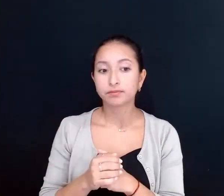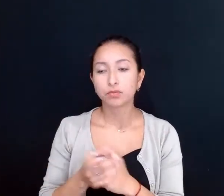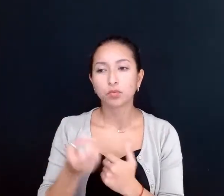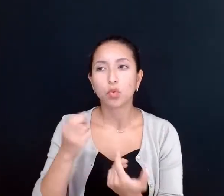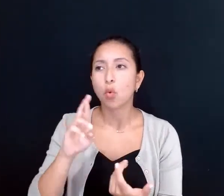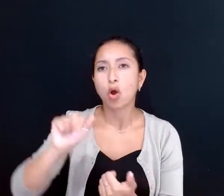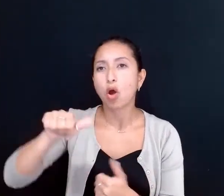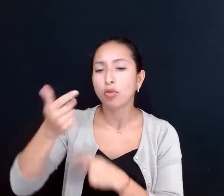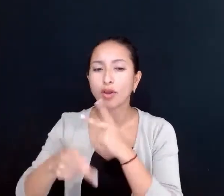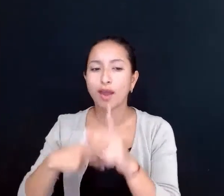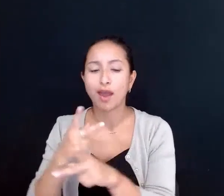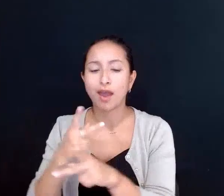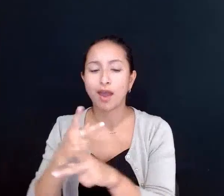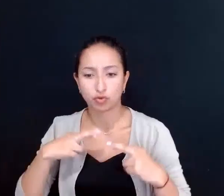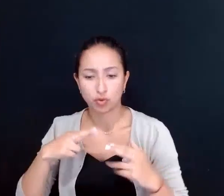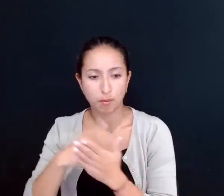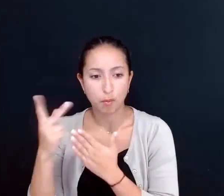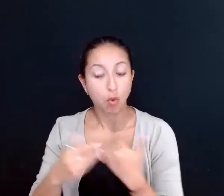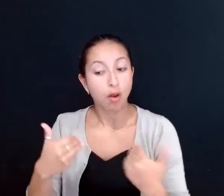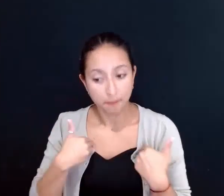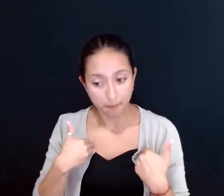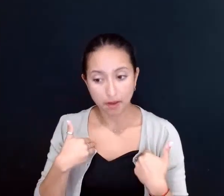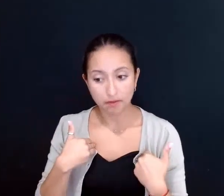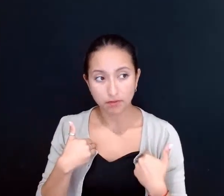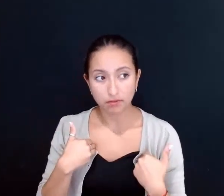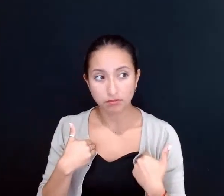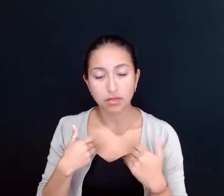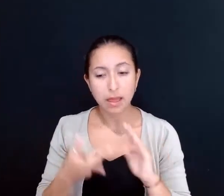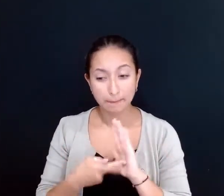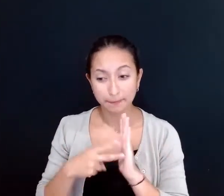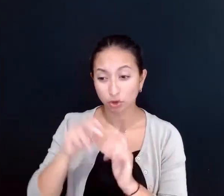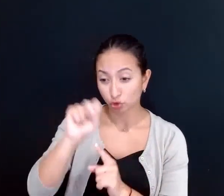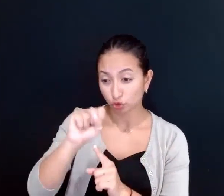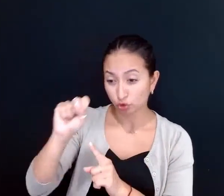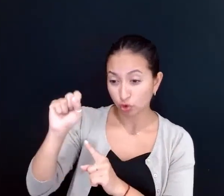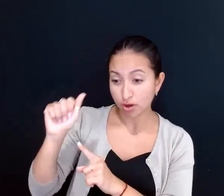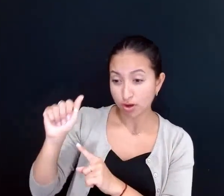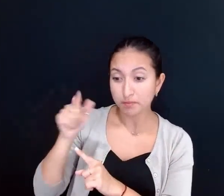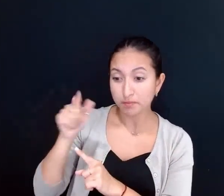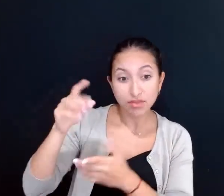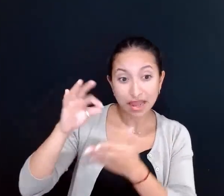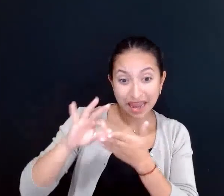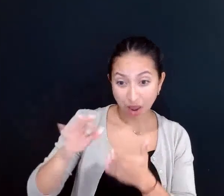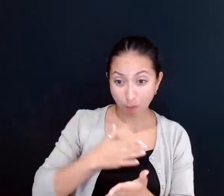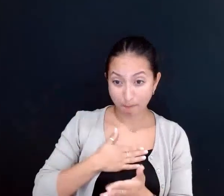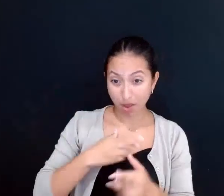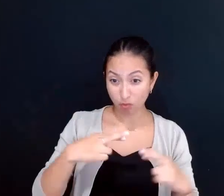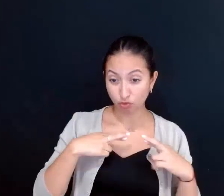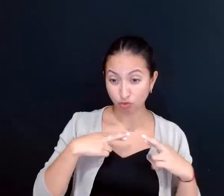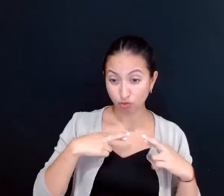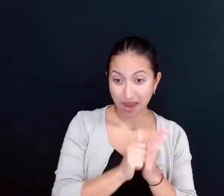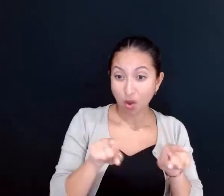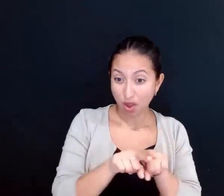employee-sponsored retirement program. Does Social Security Administration count that retirement account as a resource? For